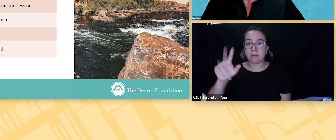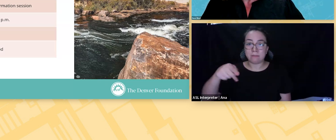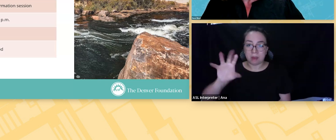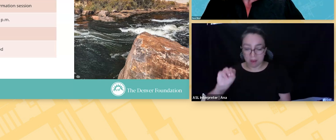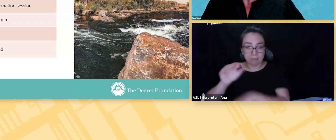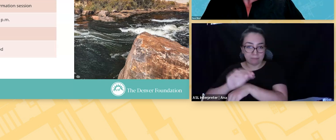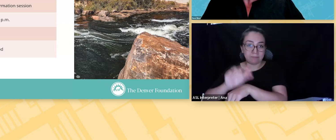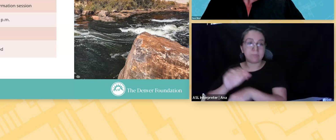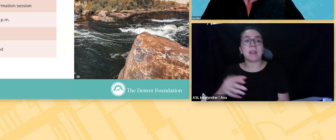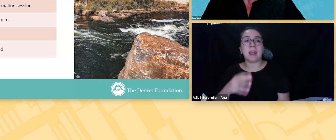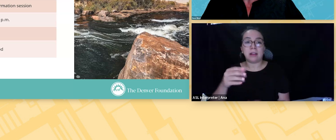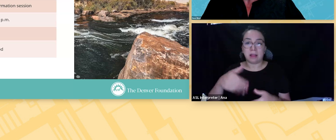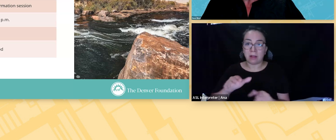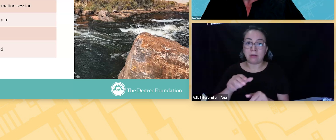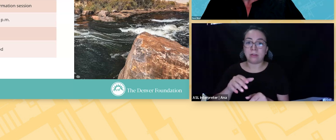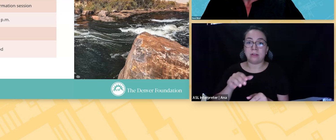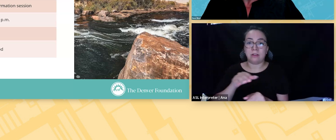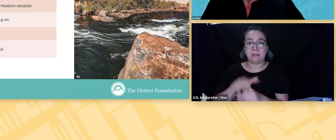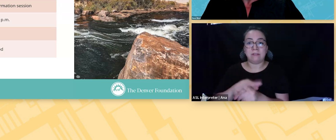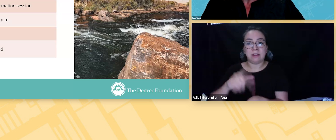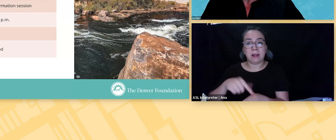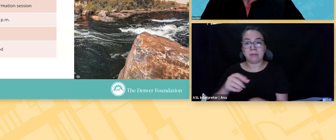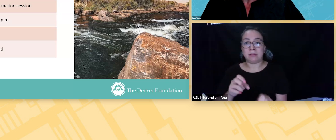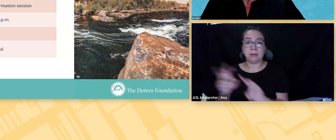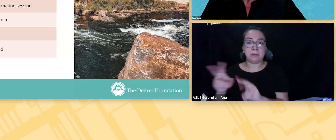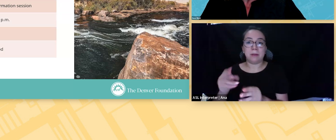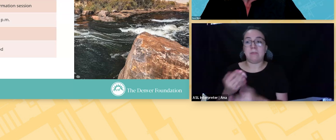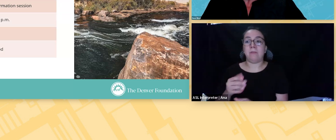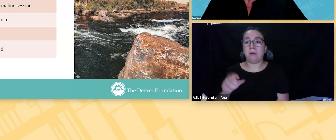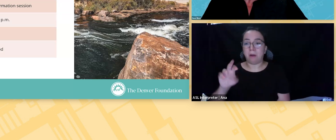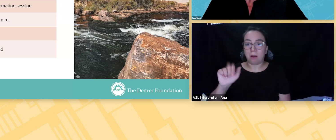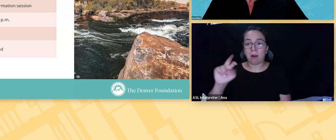enough time to get the application completed and ready to submit by that time.